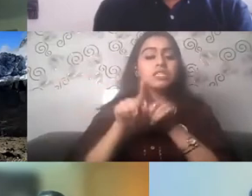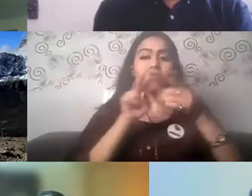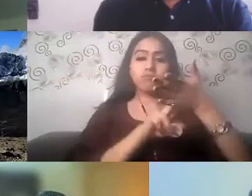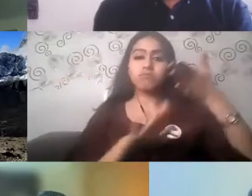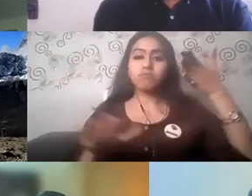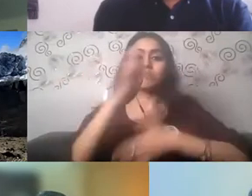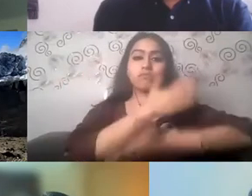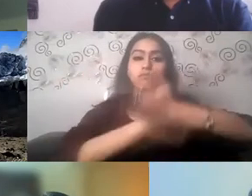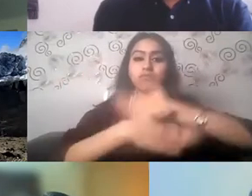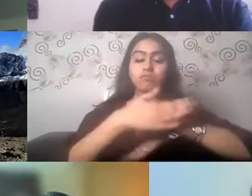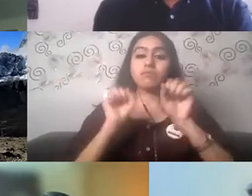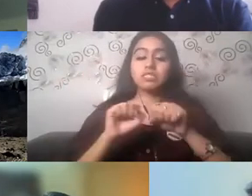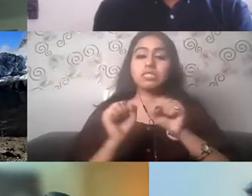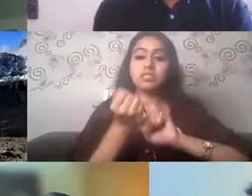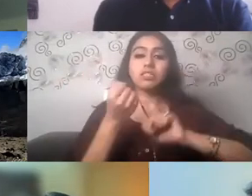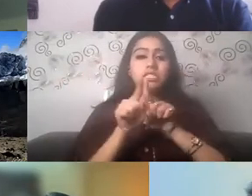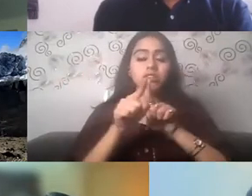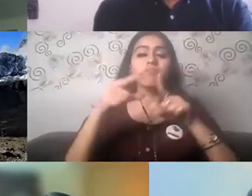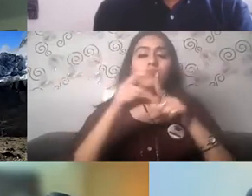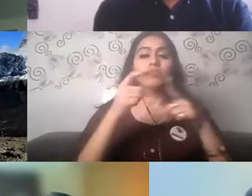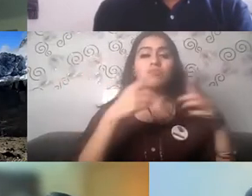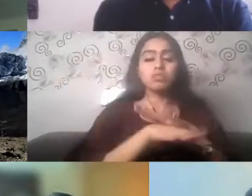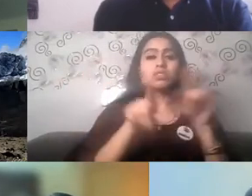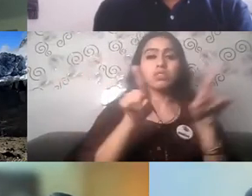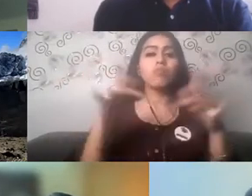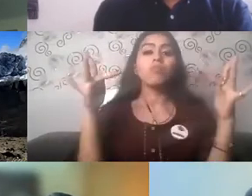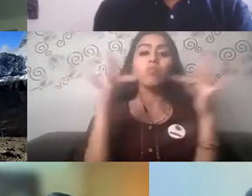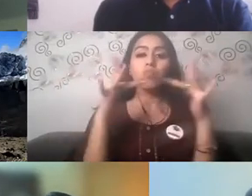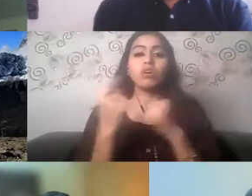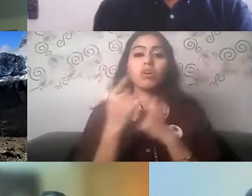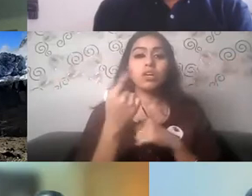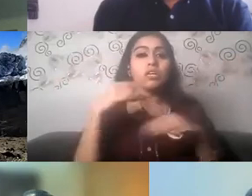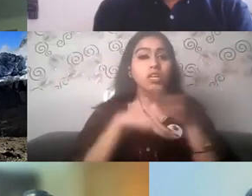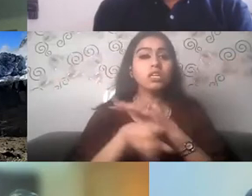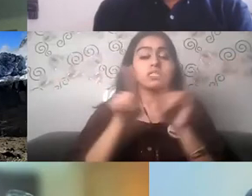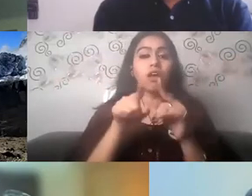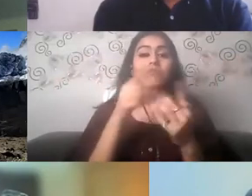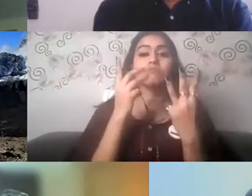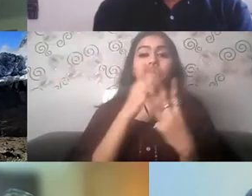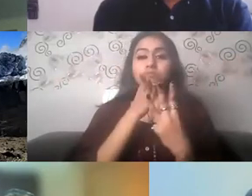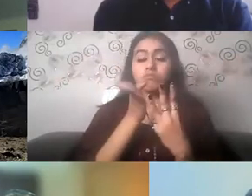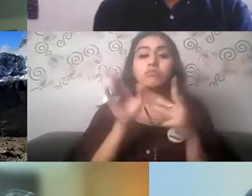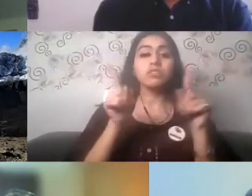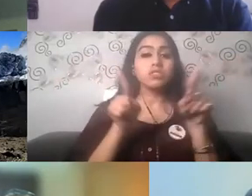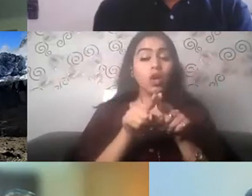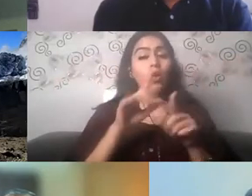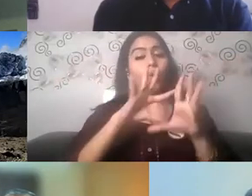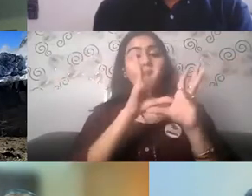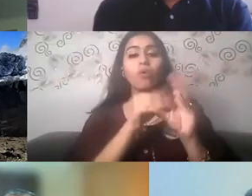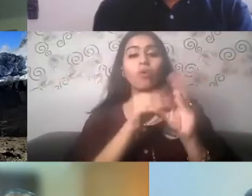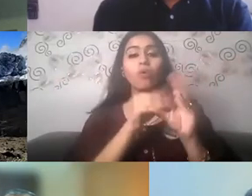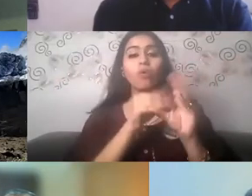Disability Strategy. It is a document that you can read online, but it has three parts, and all three are very, very